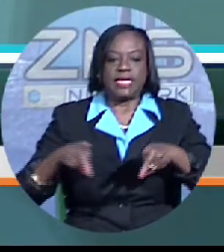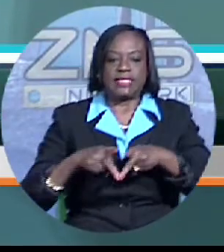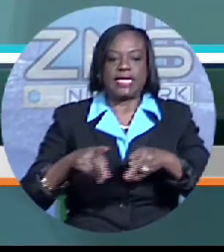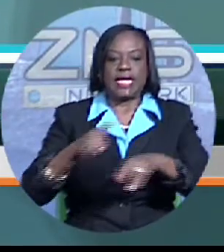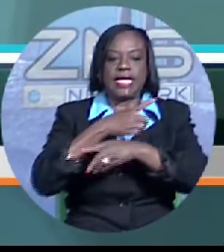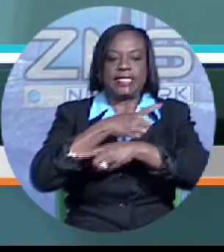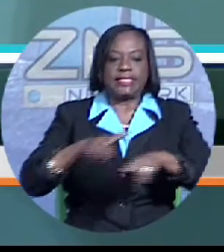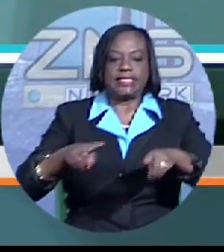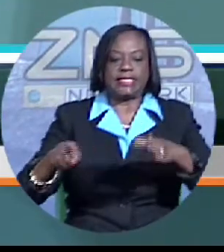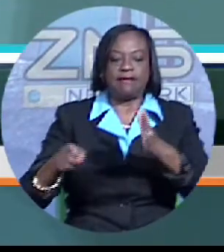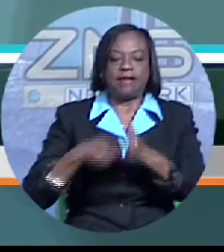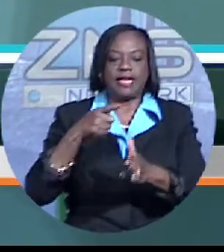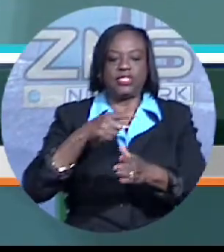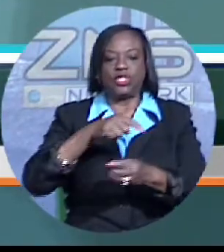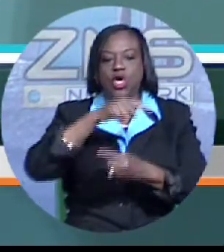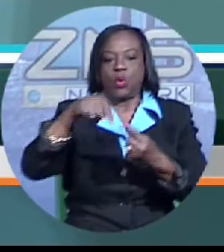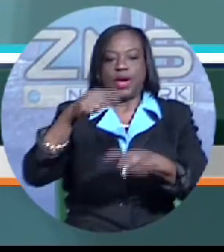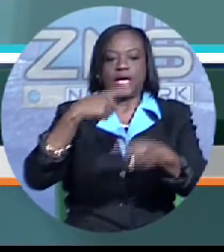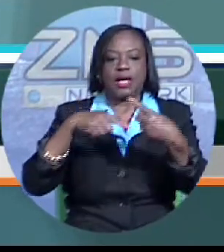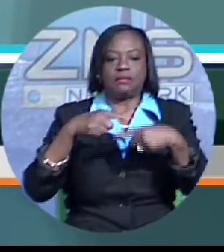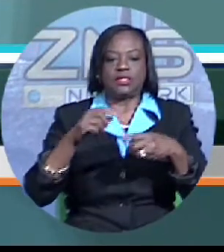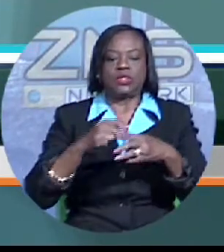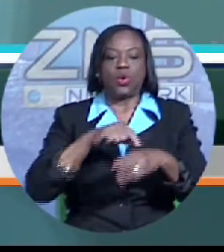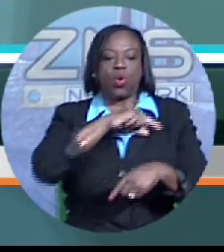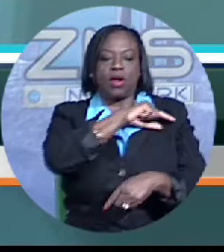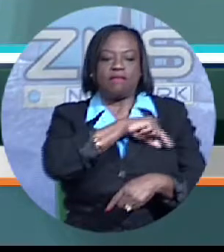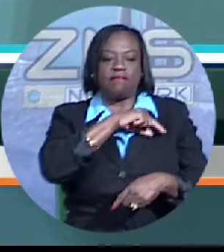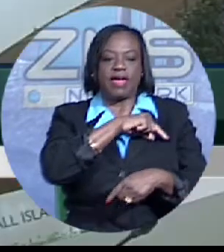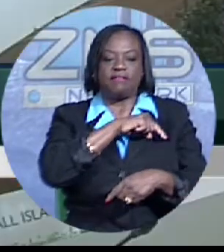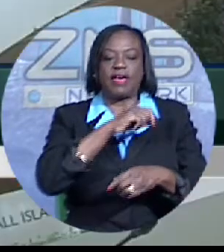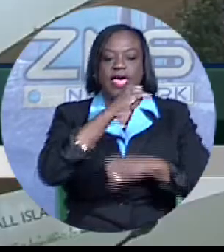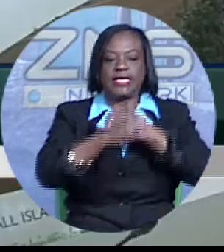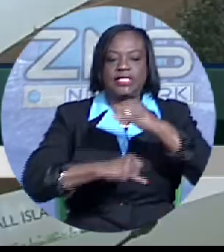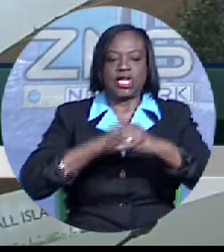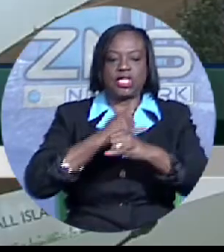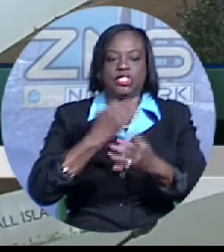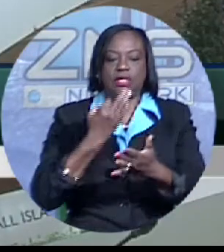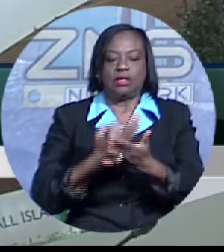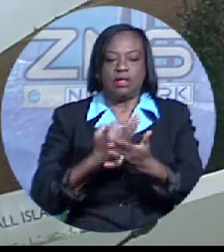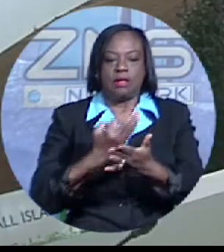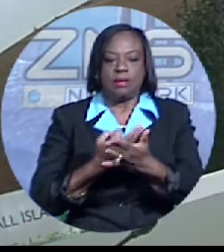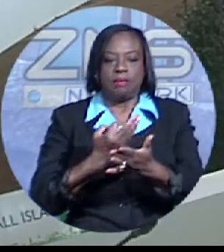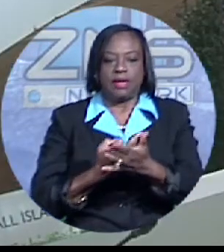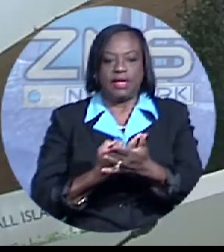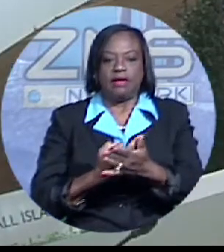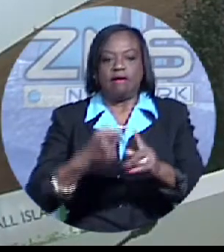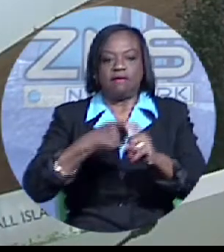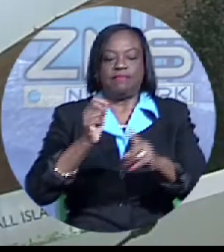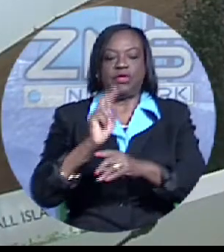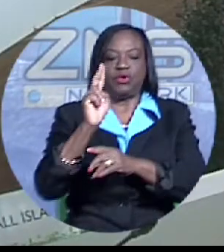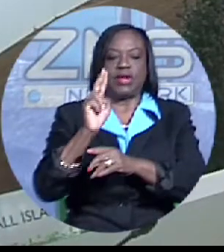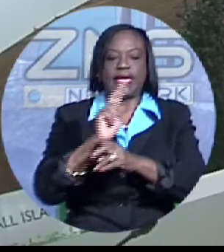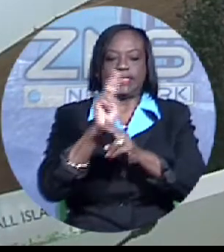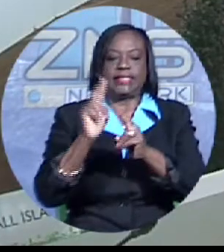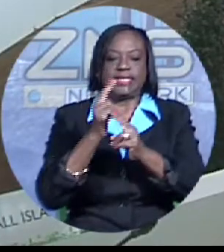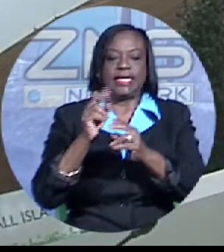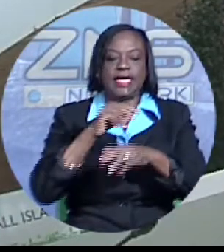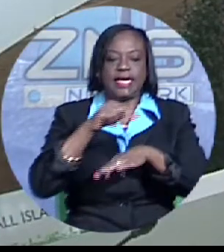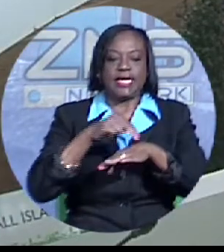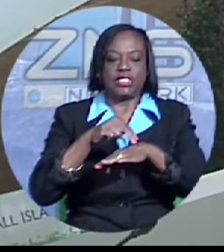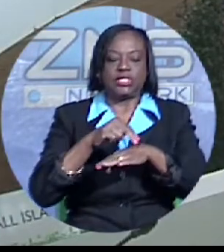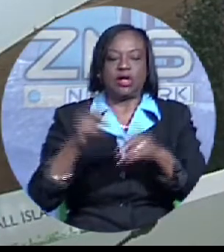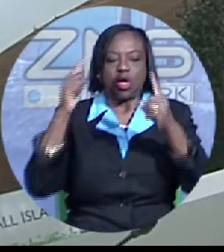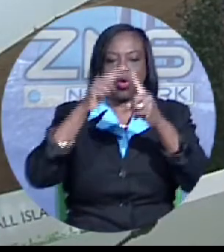disadvantage when it comes to qualifying for international funding, critical for the implementation of the United Nations Sustainable Goals for